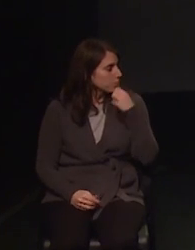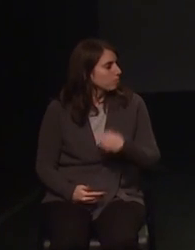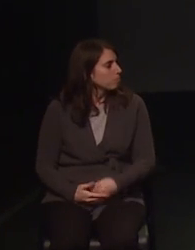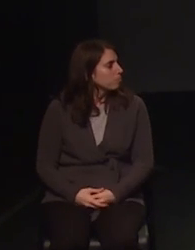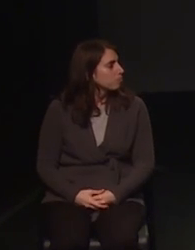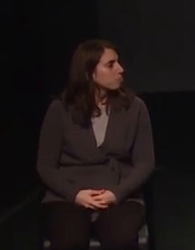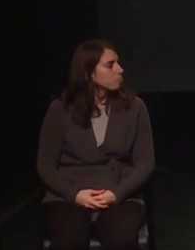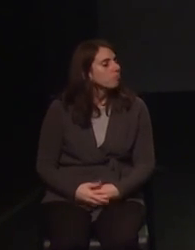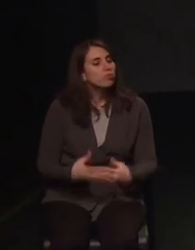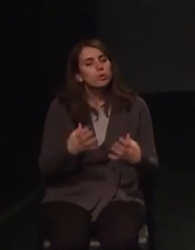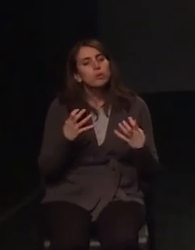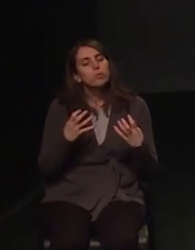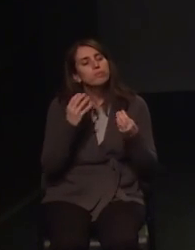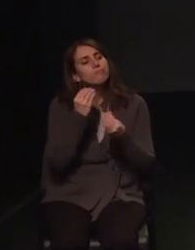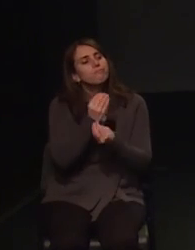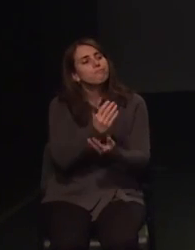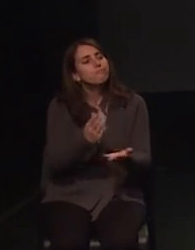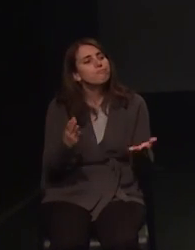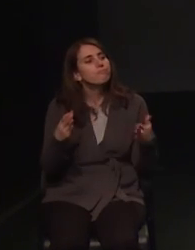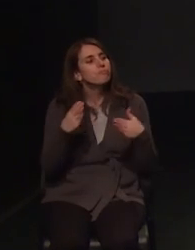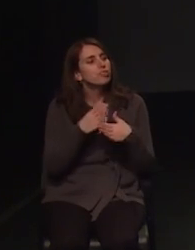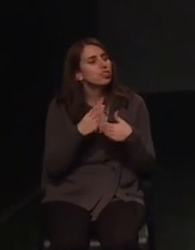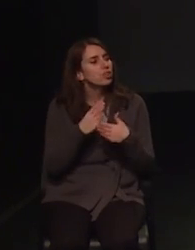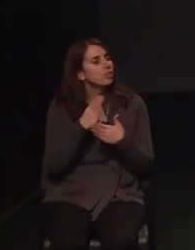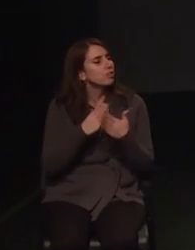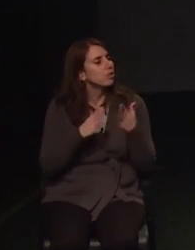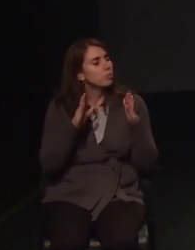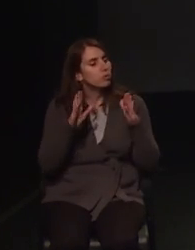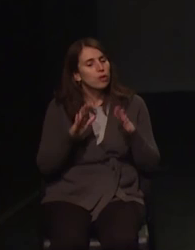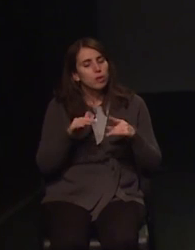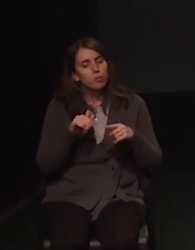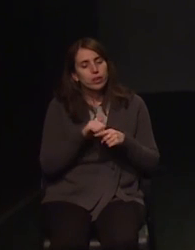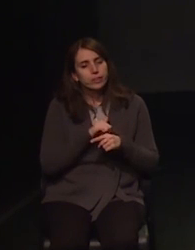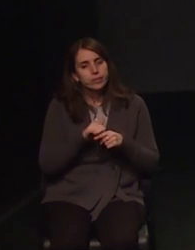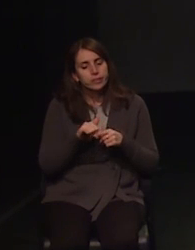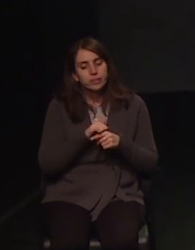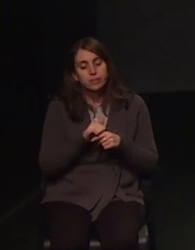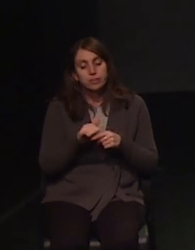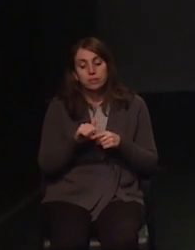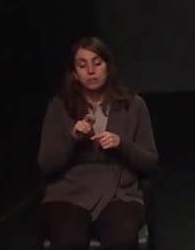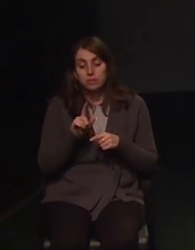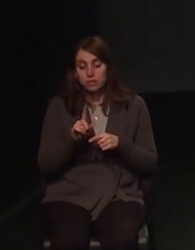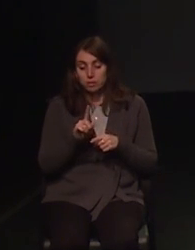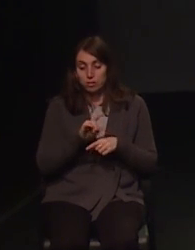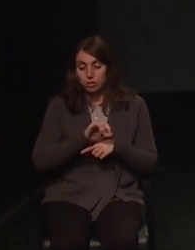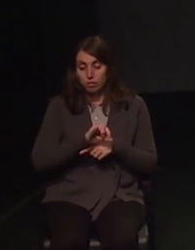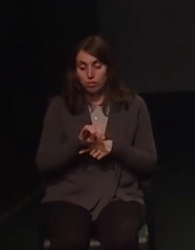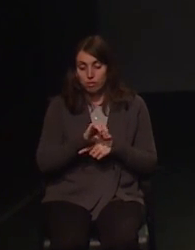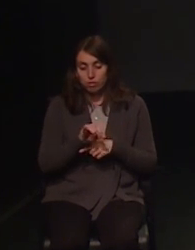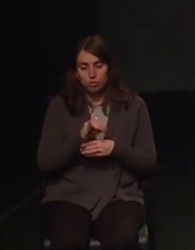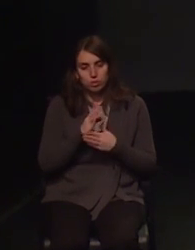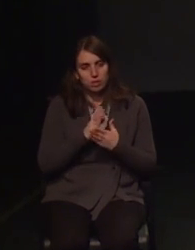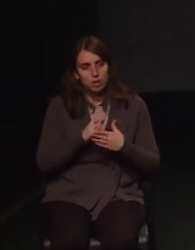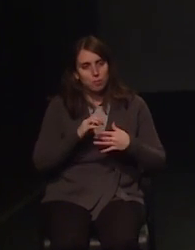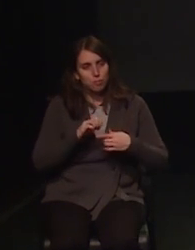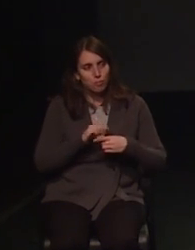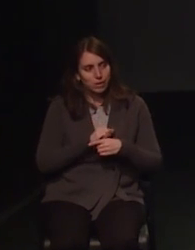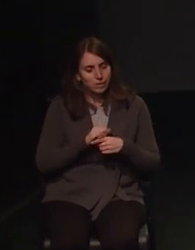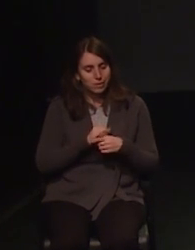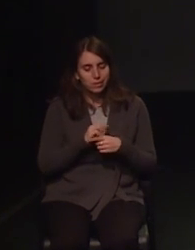great practices that are being developed on that level, in addition to all of the practices